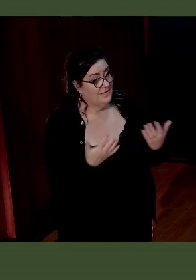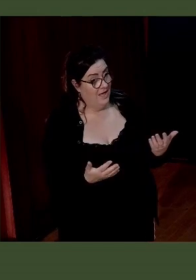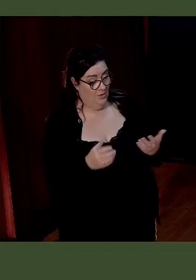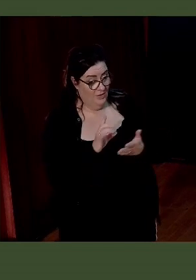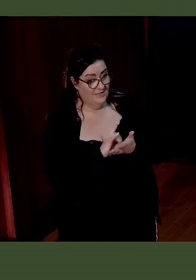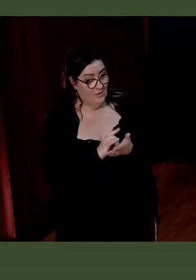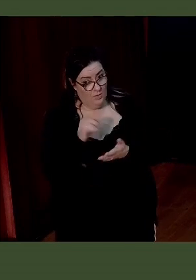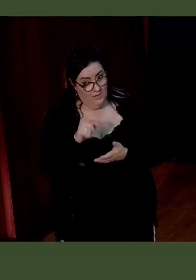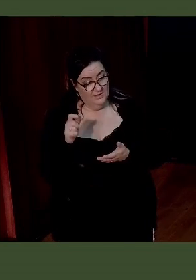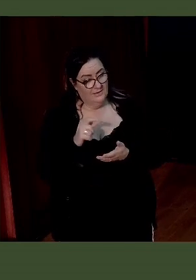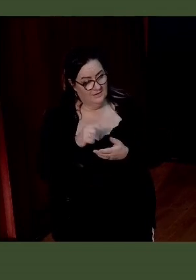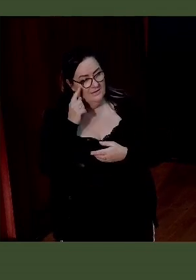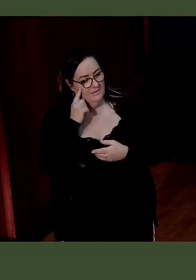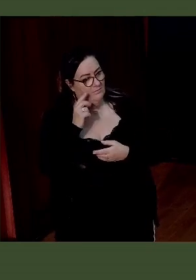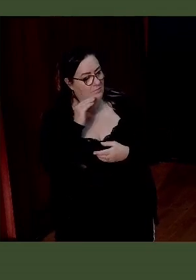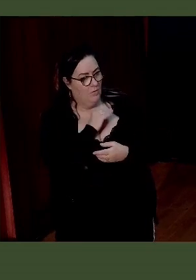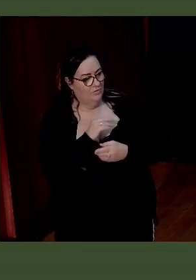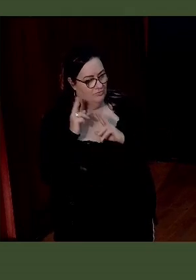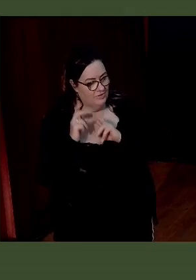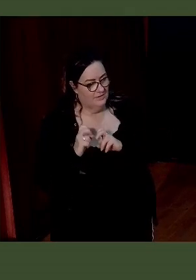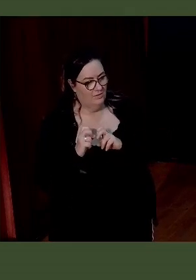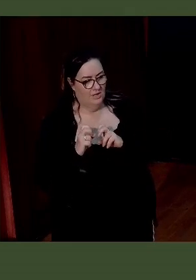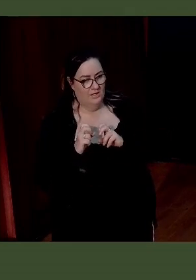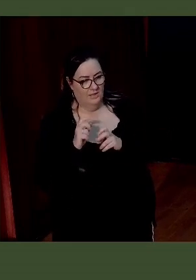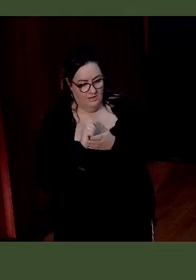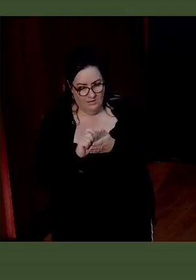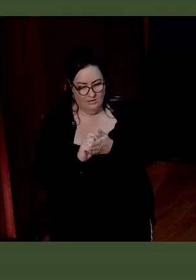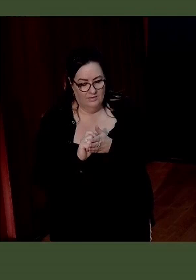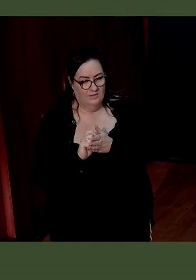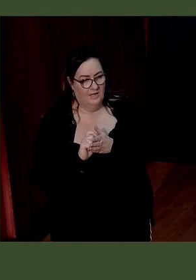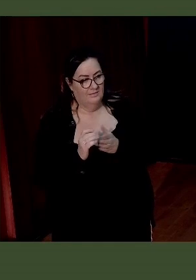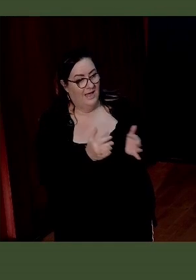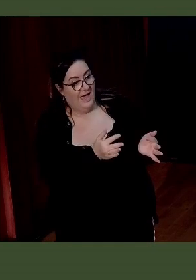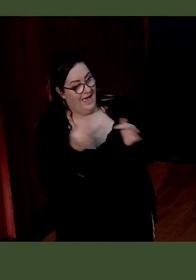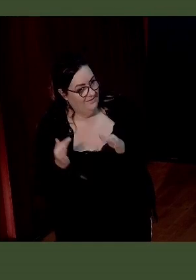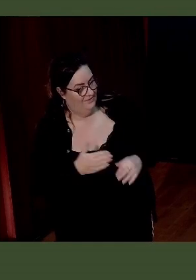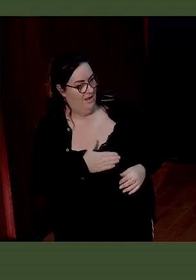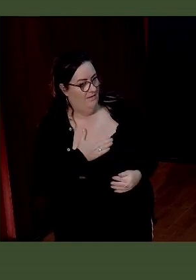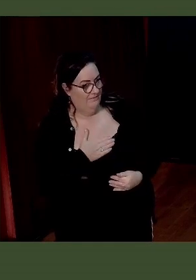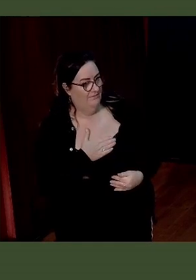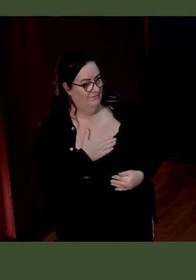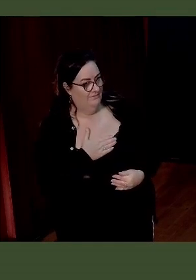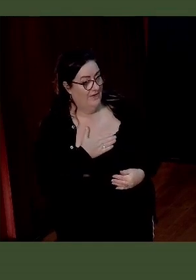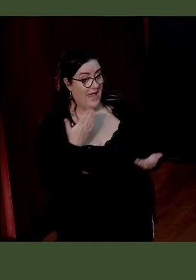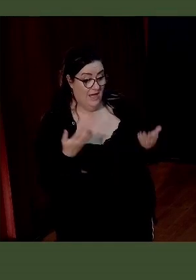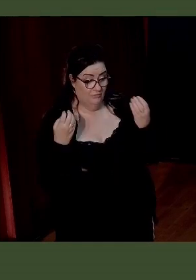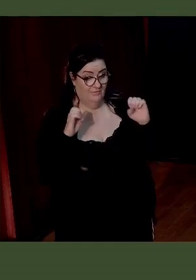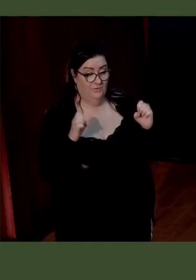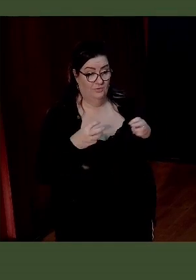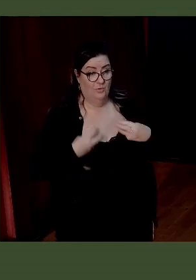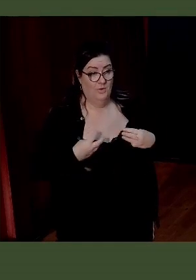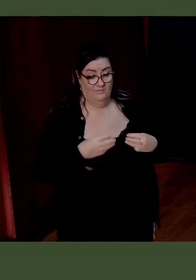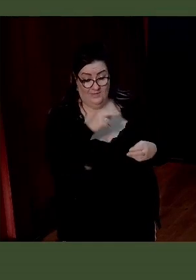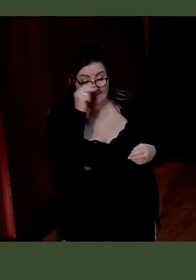are advocating the importance of researching and analysing revolutionary afterlives. How do the revolutionary women, for